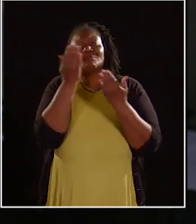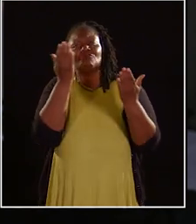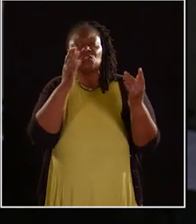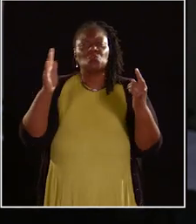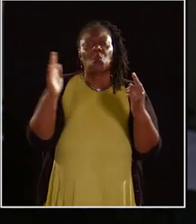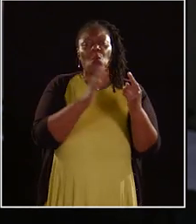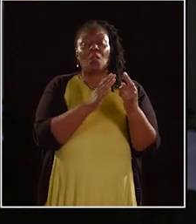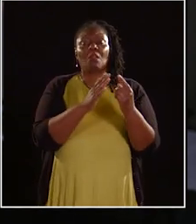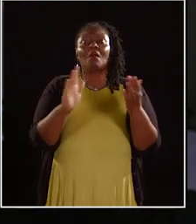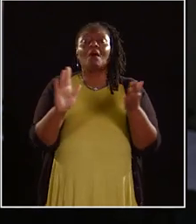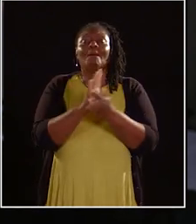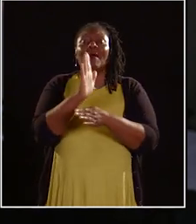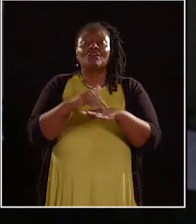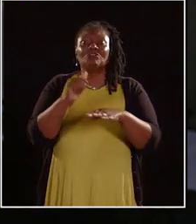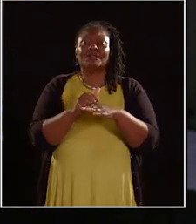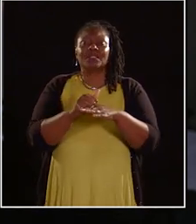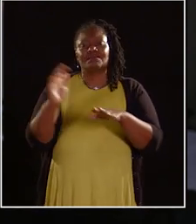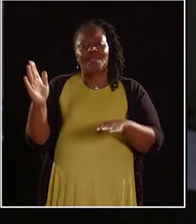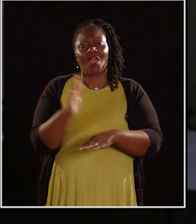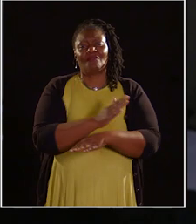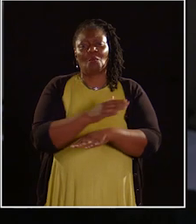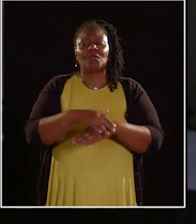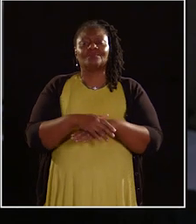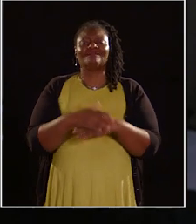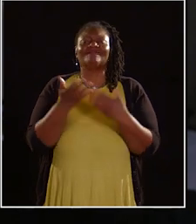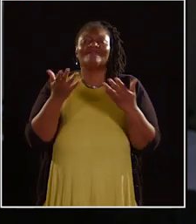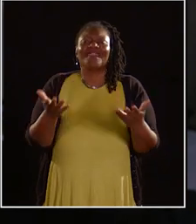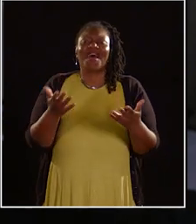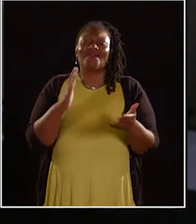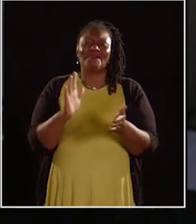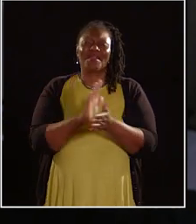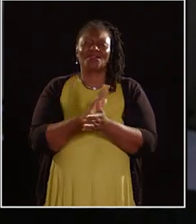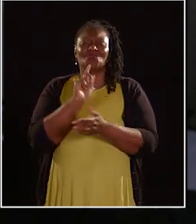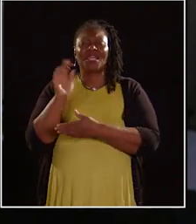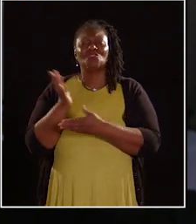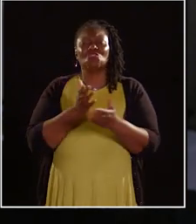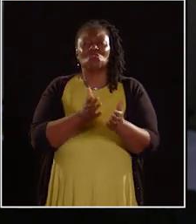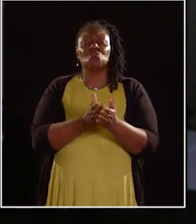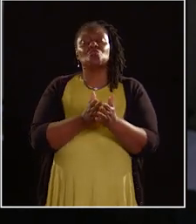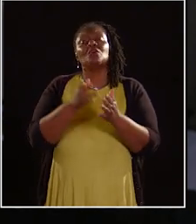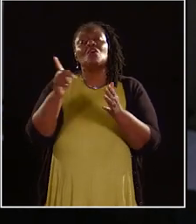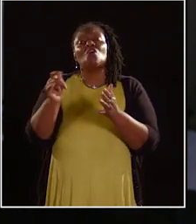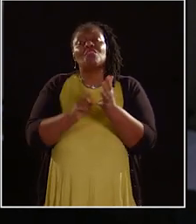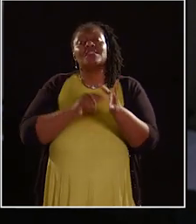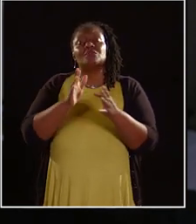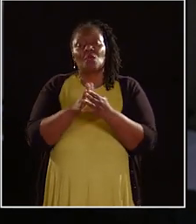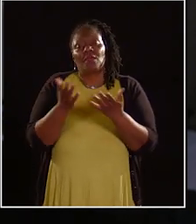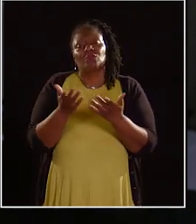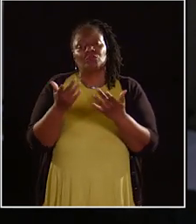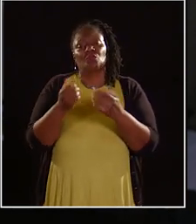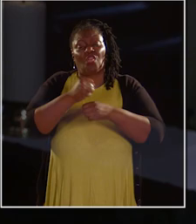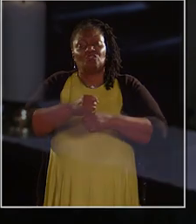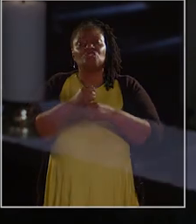all. Merry Christmas, everyone. It's now my pleasure to introduce the Southwark Cathedral Children's